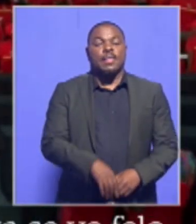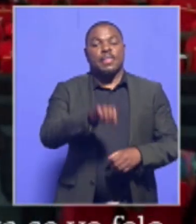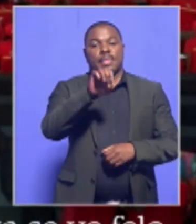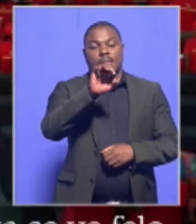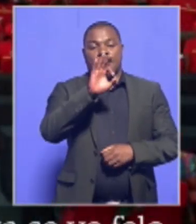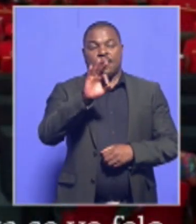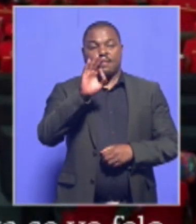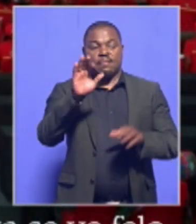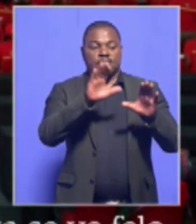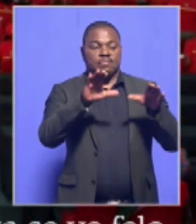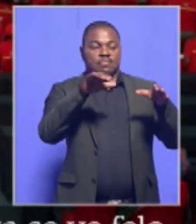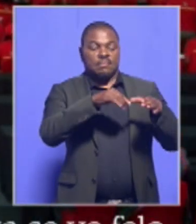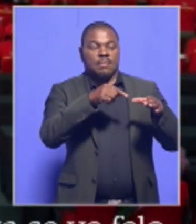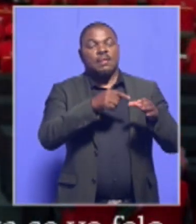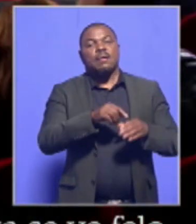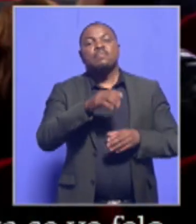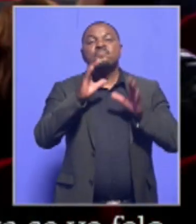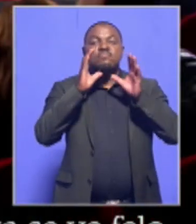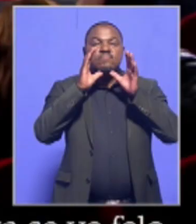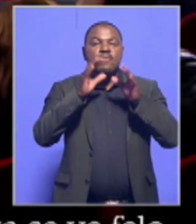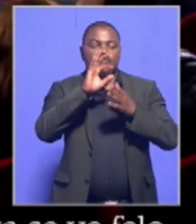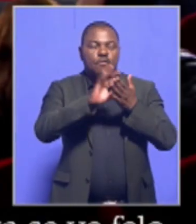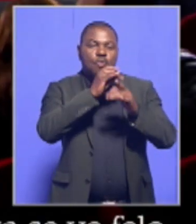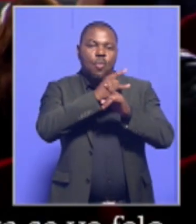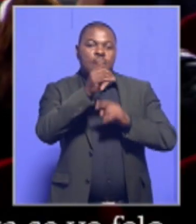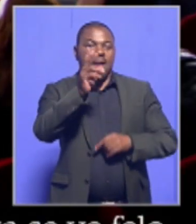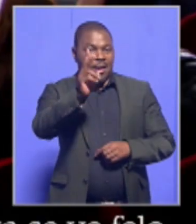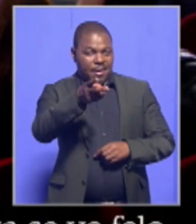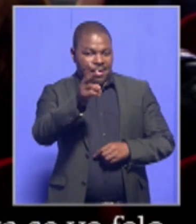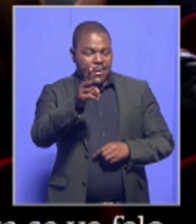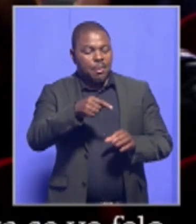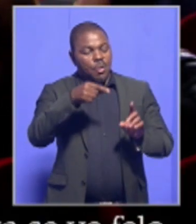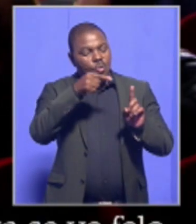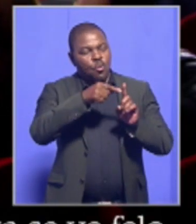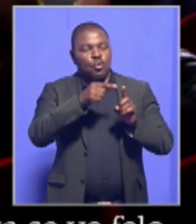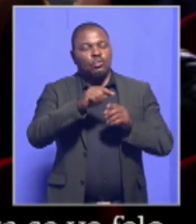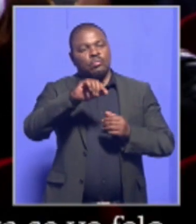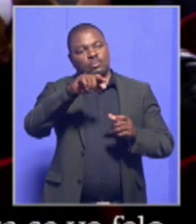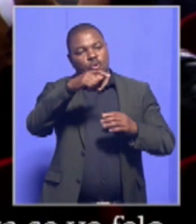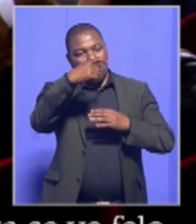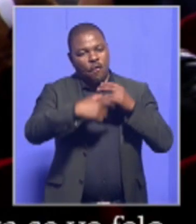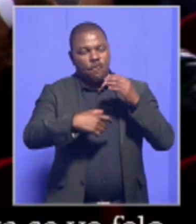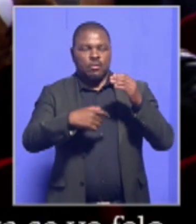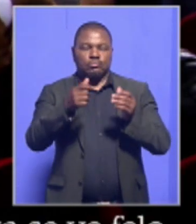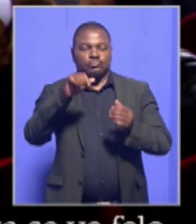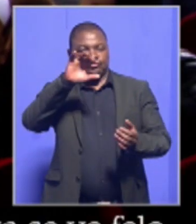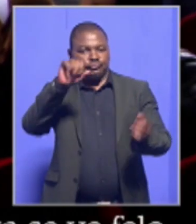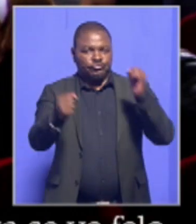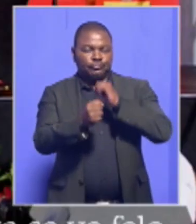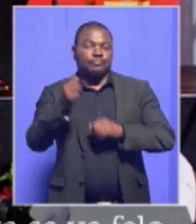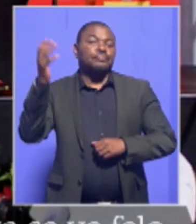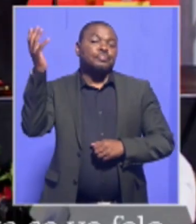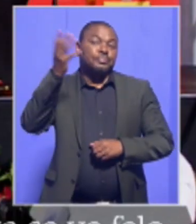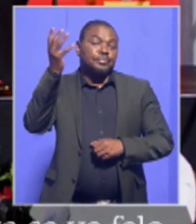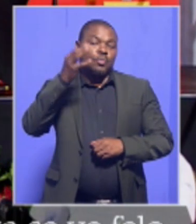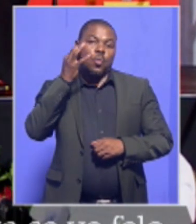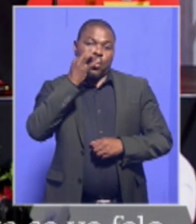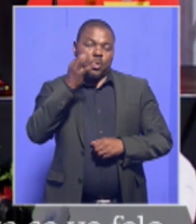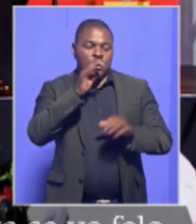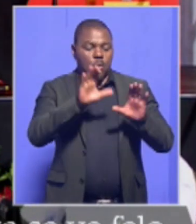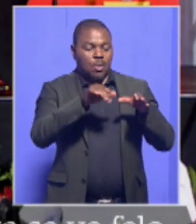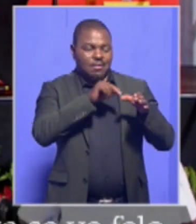Moetapele yo a kgethilwego gape wa EFF Julius Malema o rumile conference ka Nasrec ka gore mokgatlo o tlile go